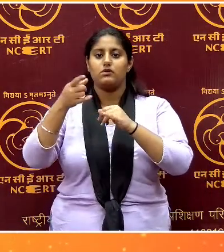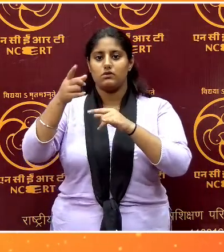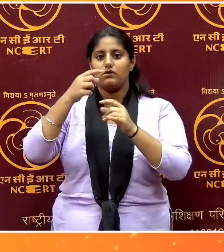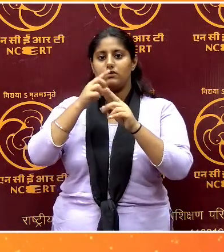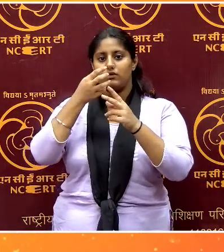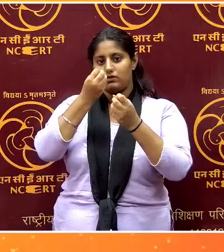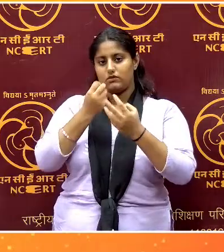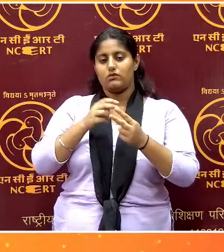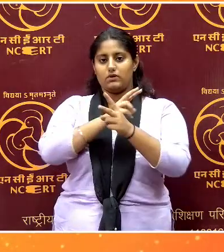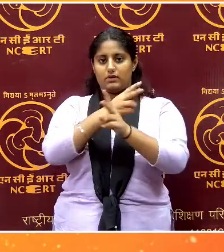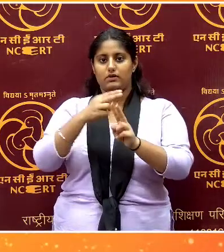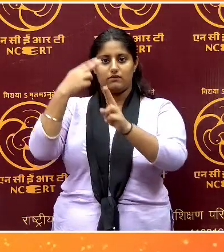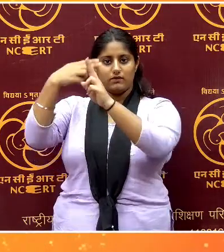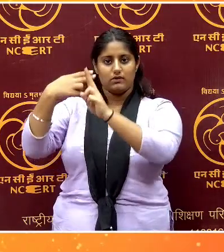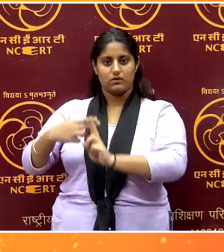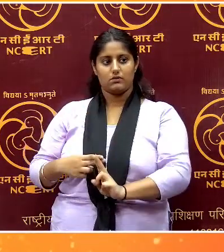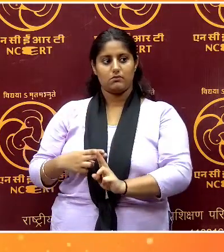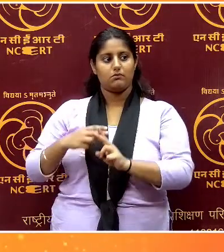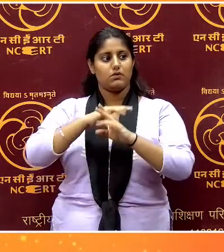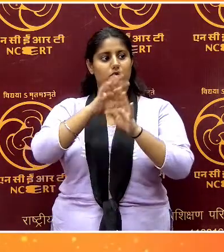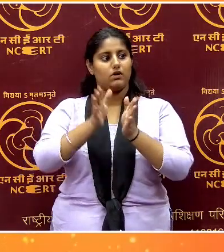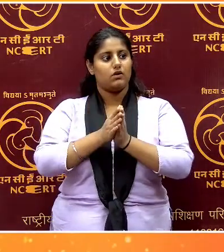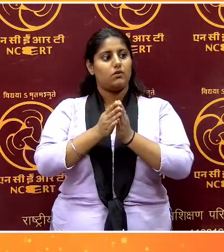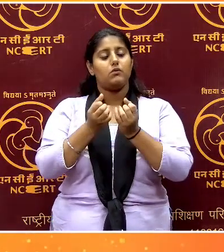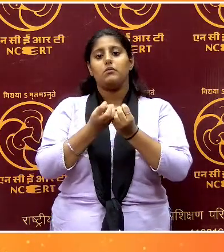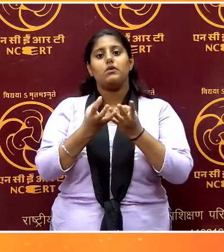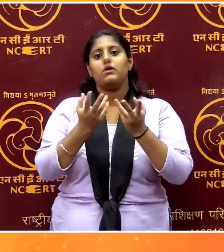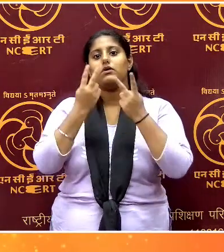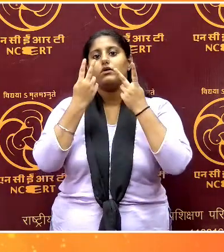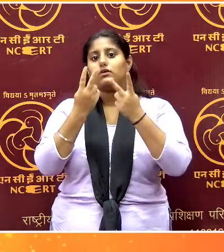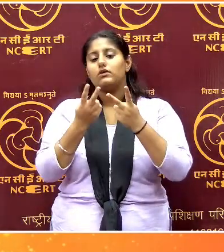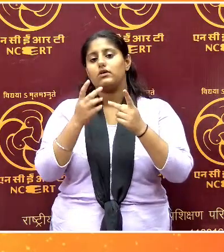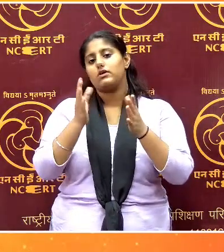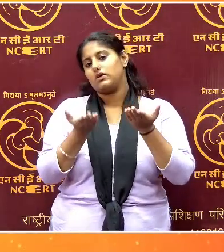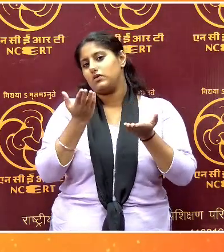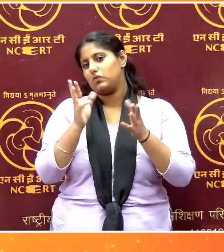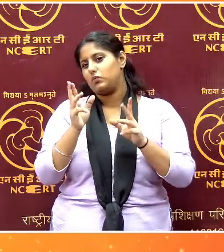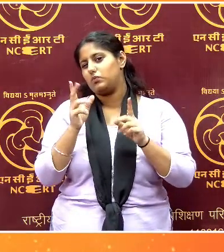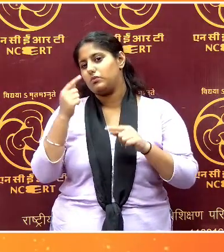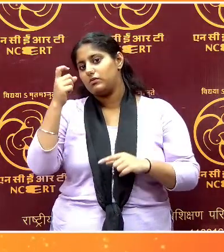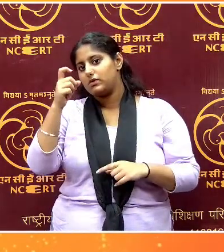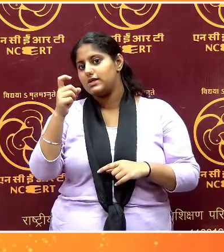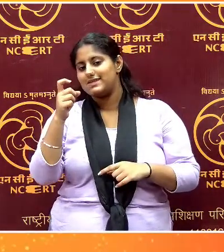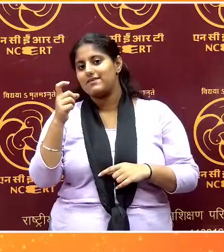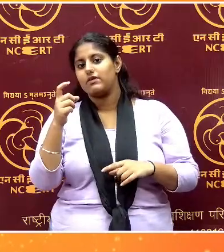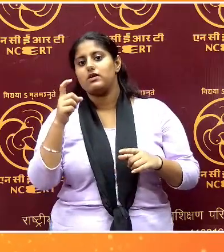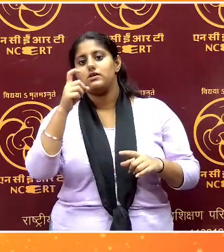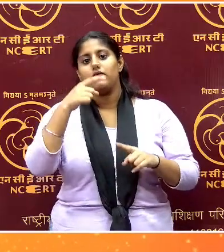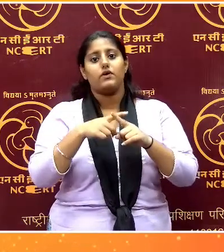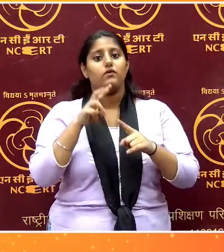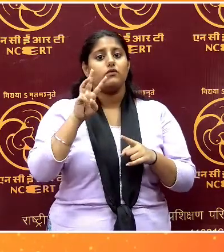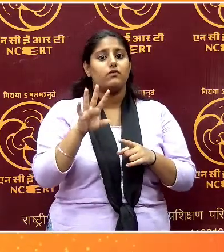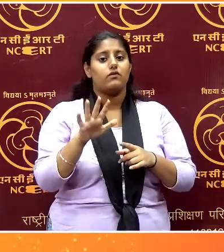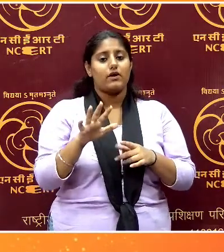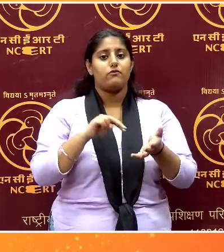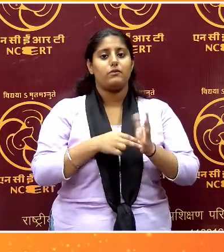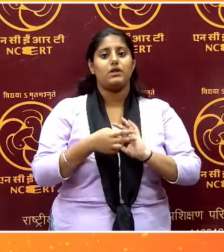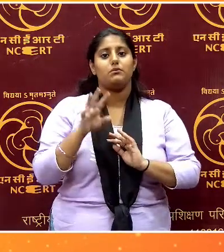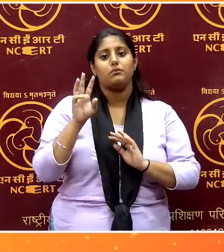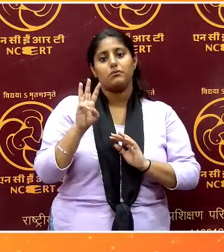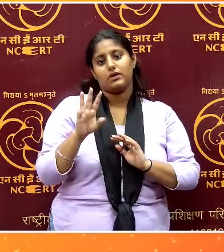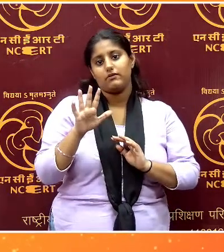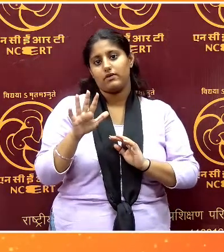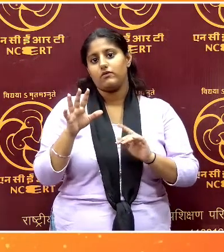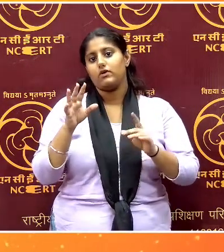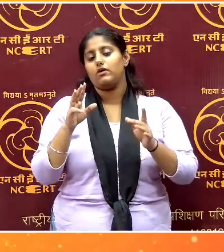per plant and how many plants you can see there? I think there are 7, 7 5s are 35 and marigold, the cost